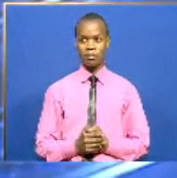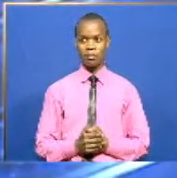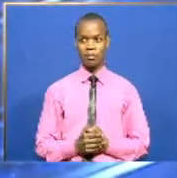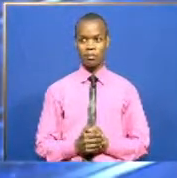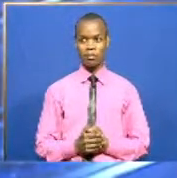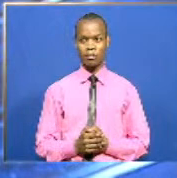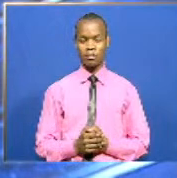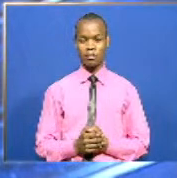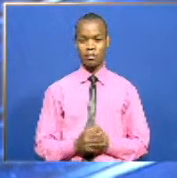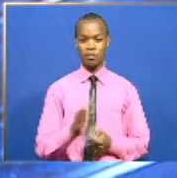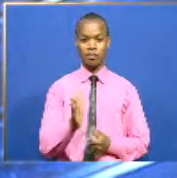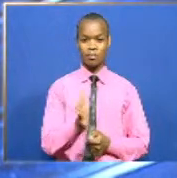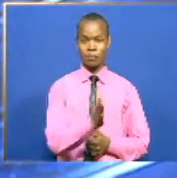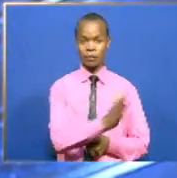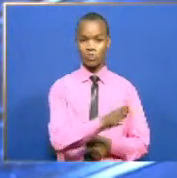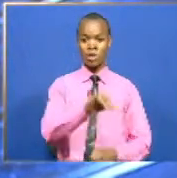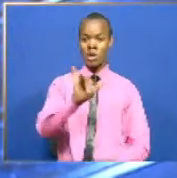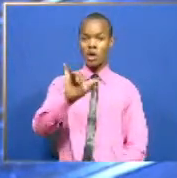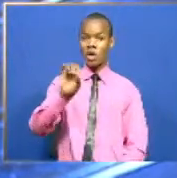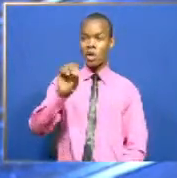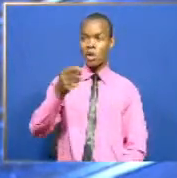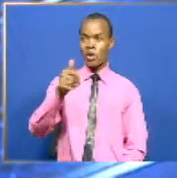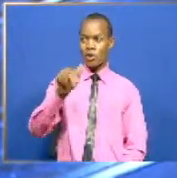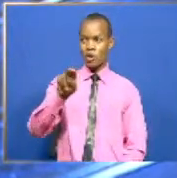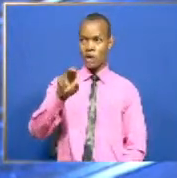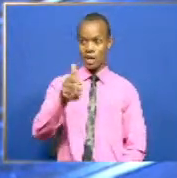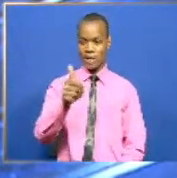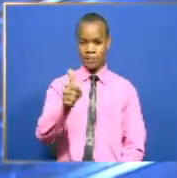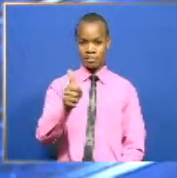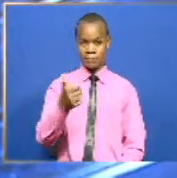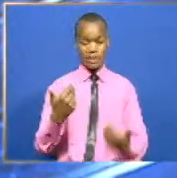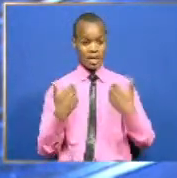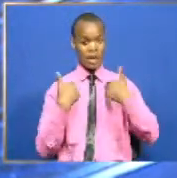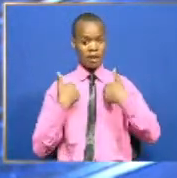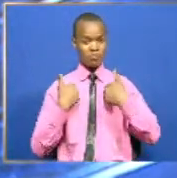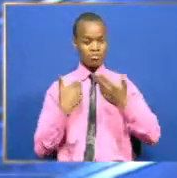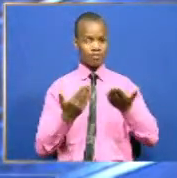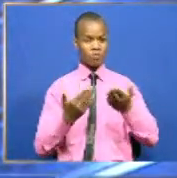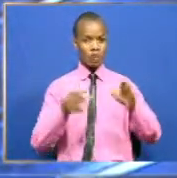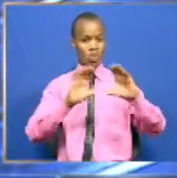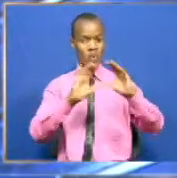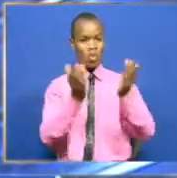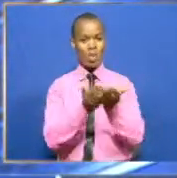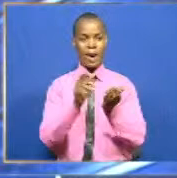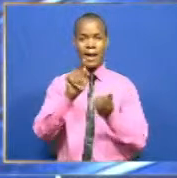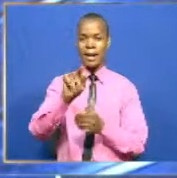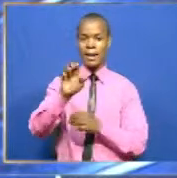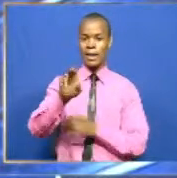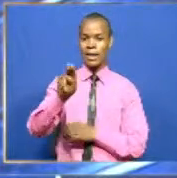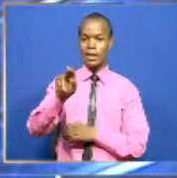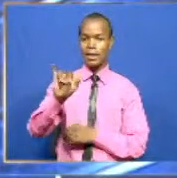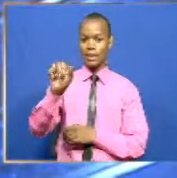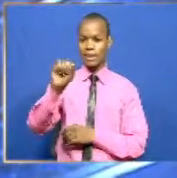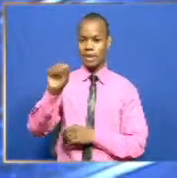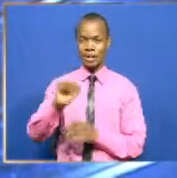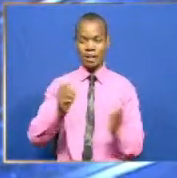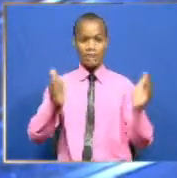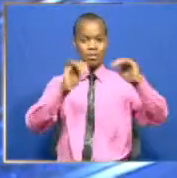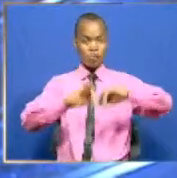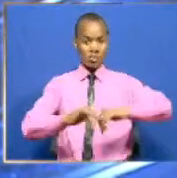And British number one Johanna Konta has pulled out of next week's World Tennis Association event in the Czech